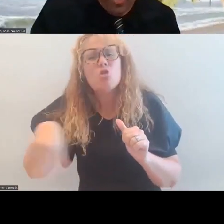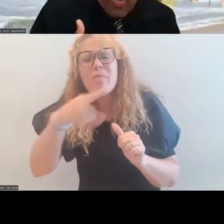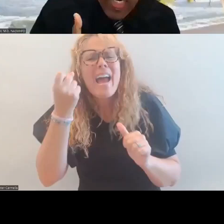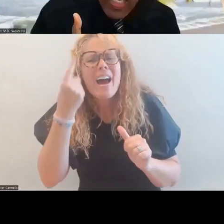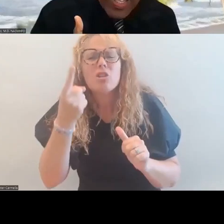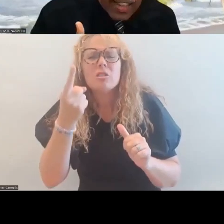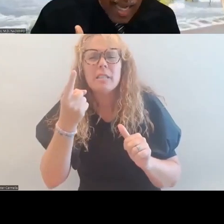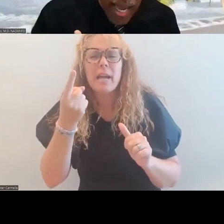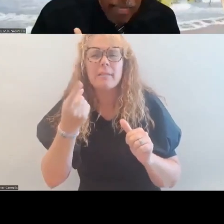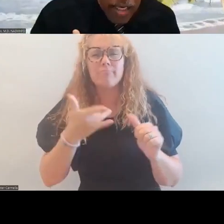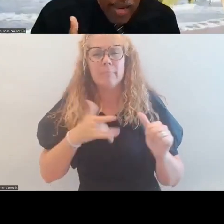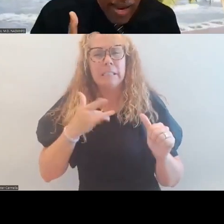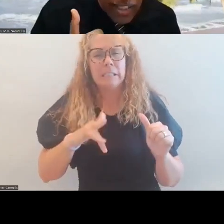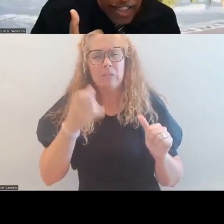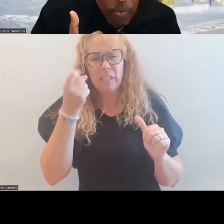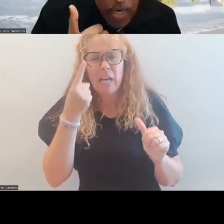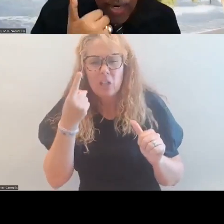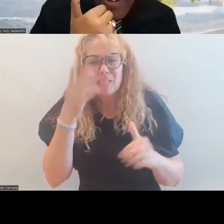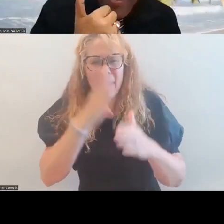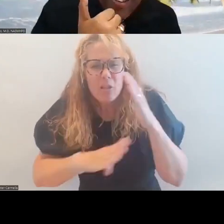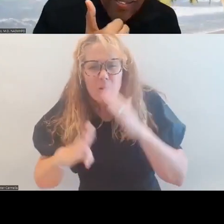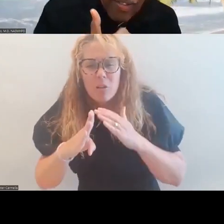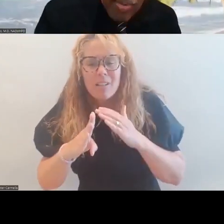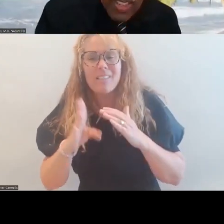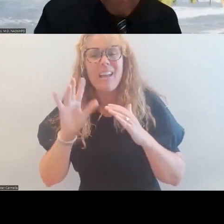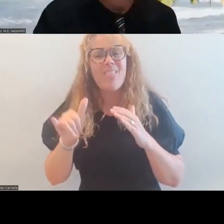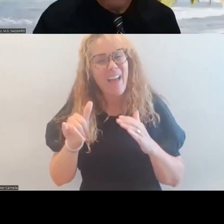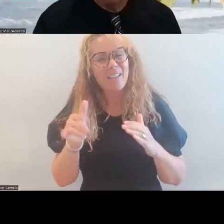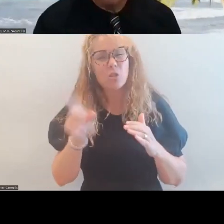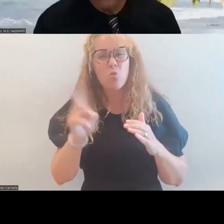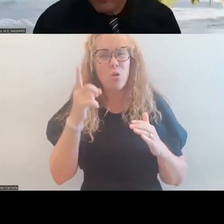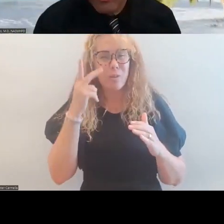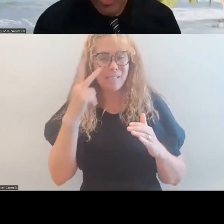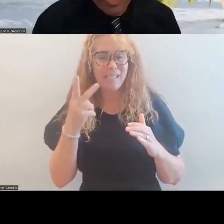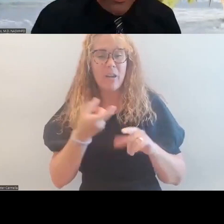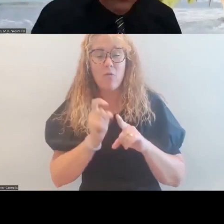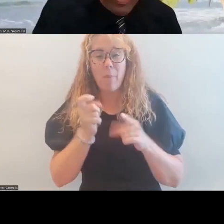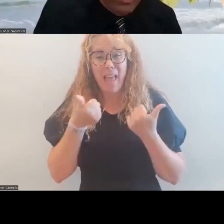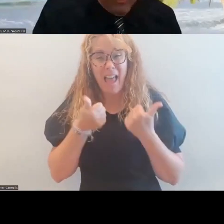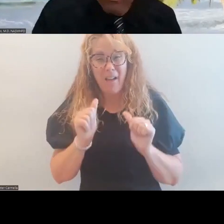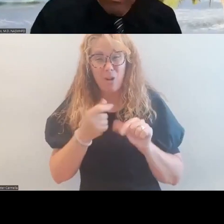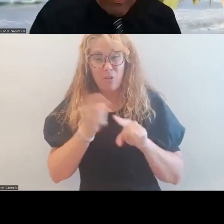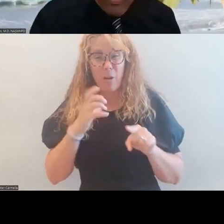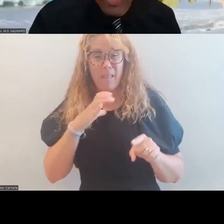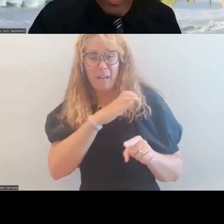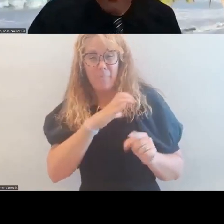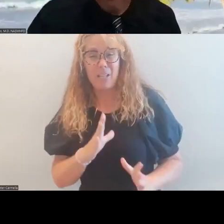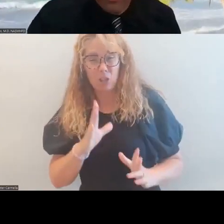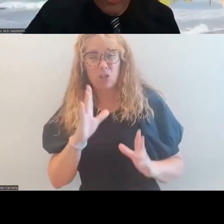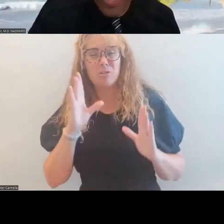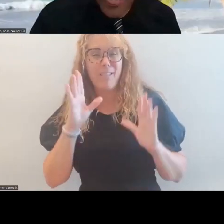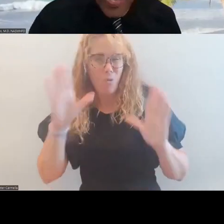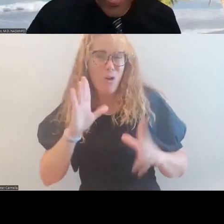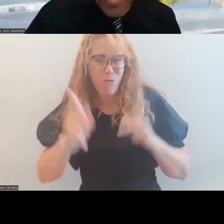sensitivity? So in this element, we see where through the efforts of the commissioner and as well these wonderful folks, I